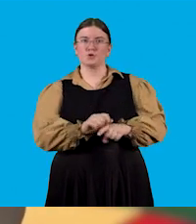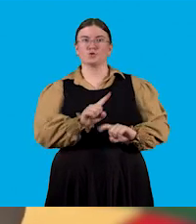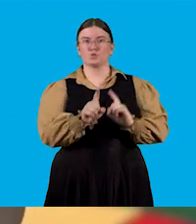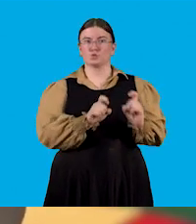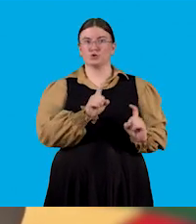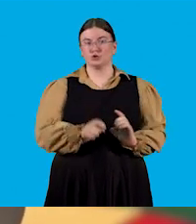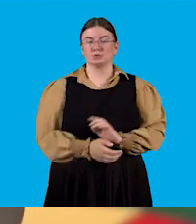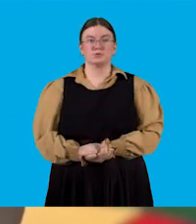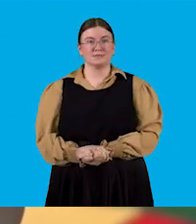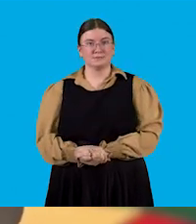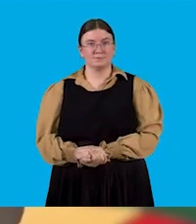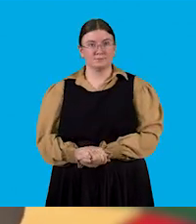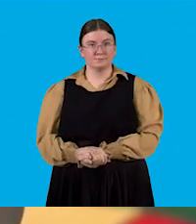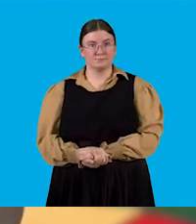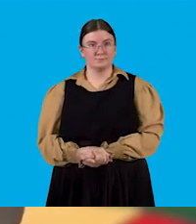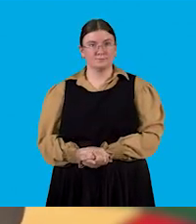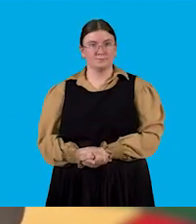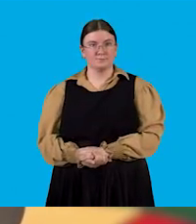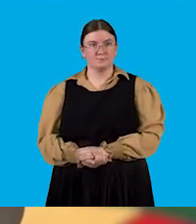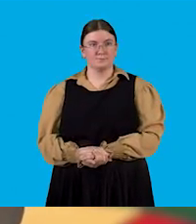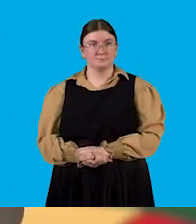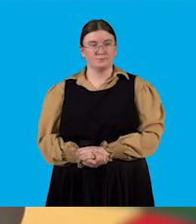our practice questions.